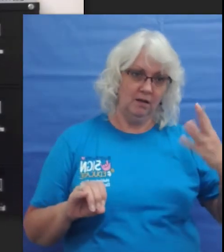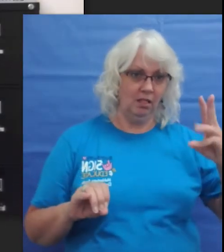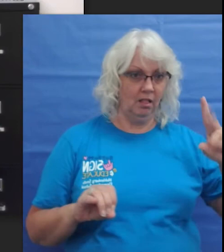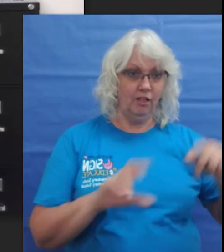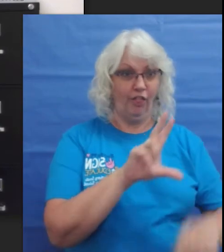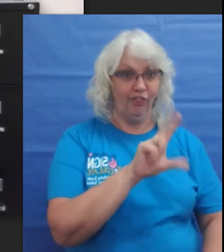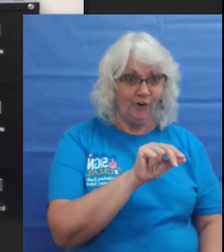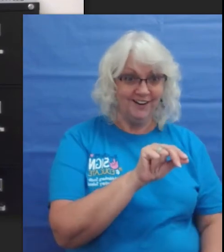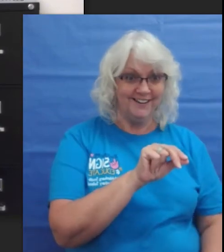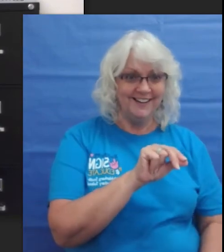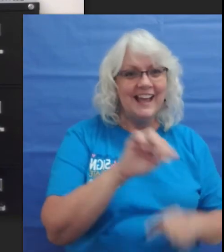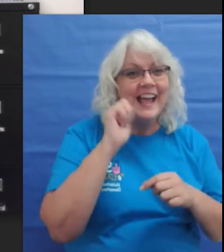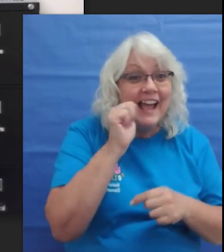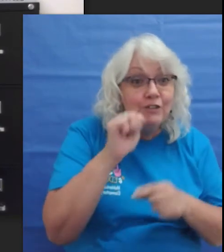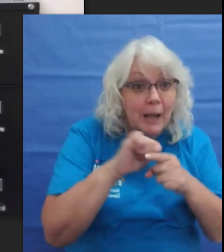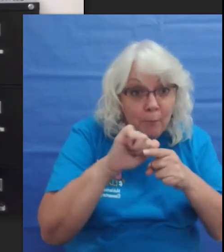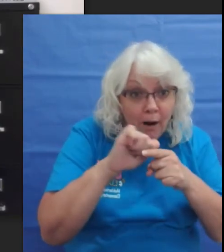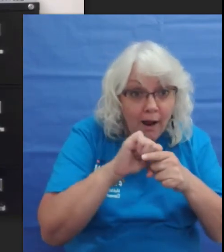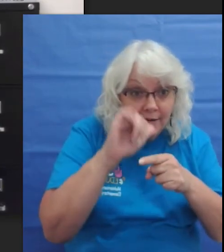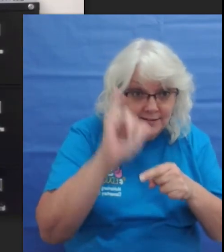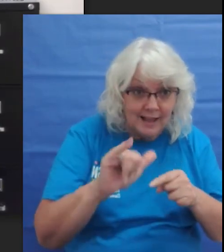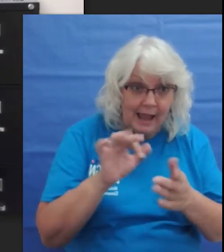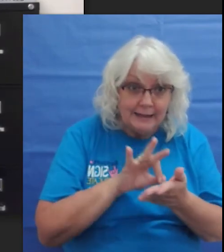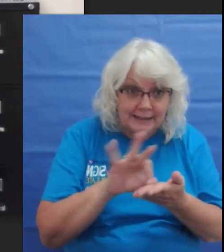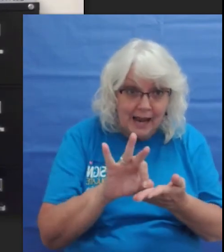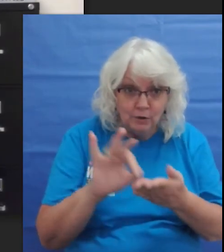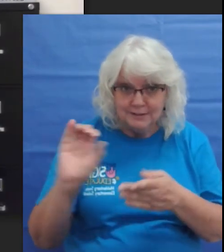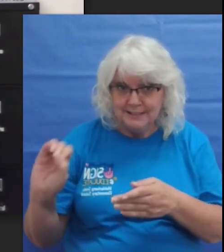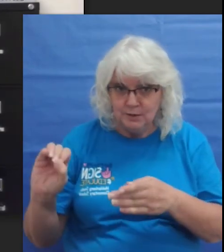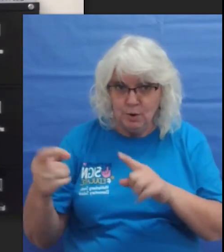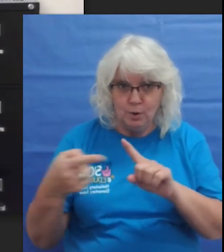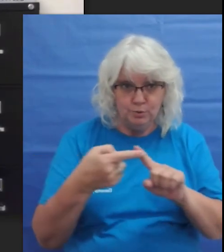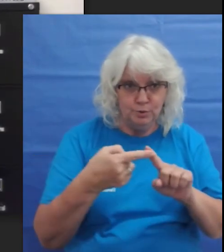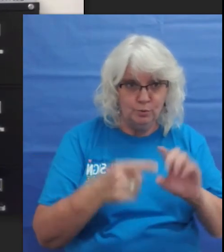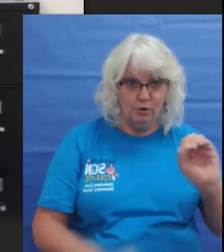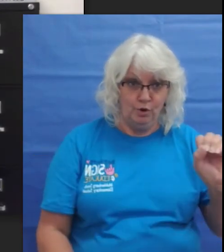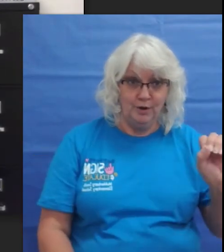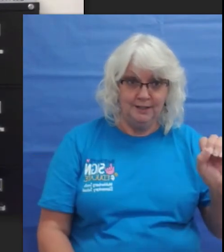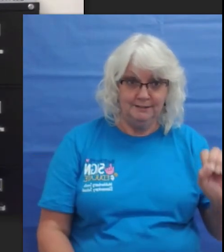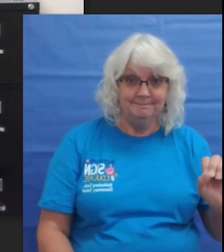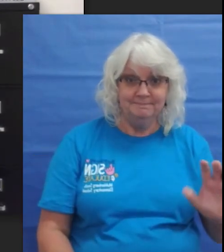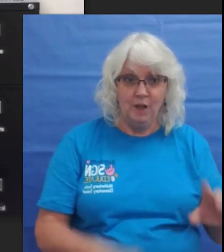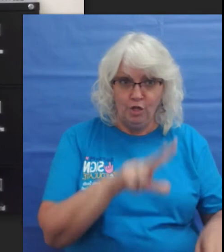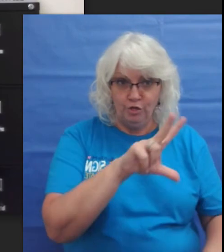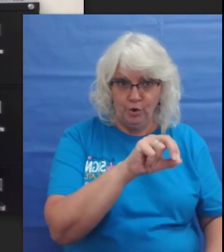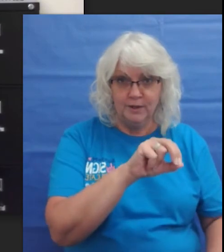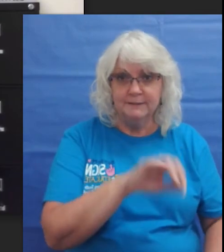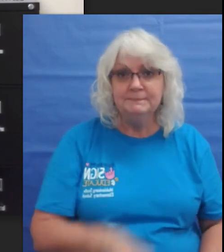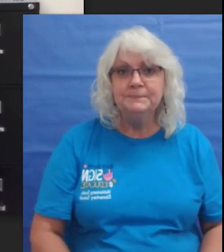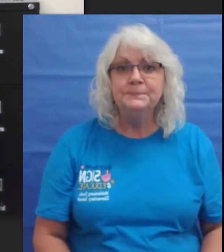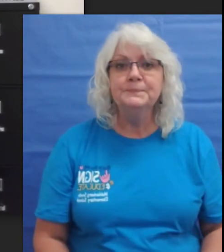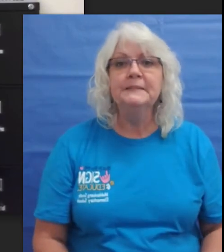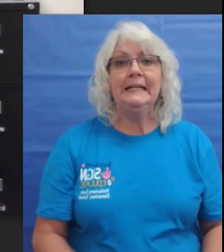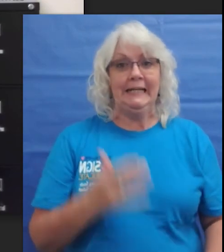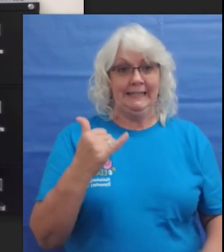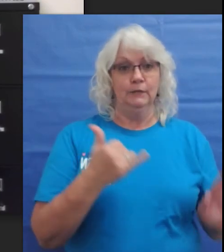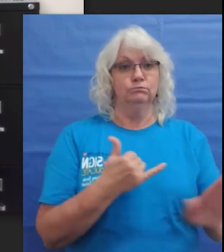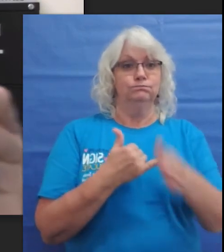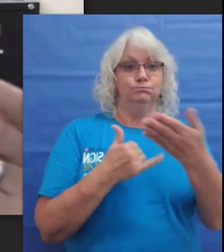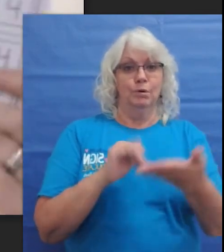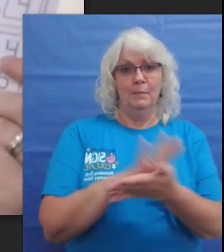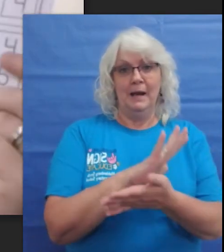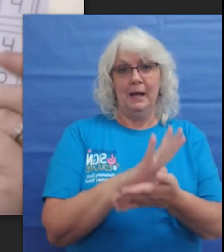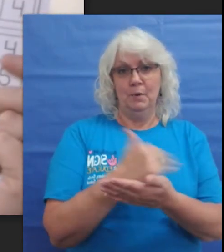Then, on the back, we've got a counting and coloring page to go with our book that I just read to you all. So, you're